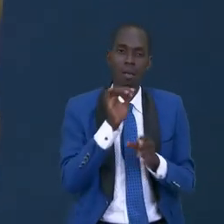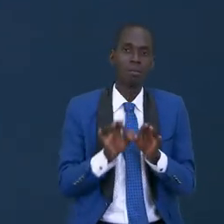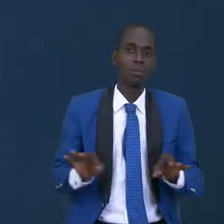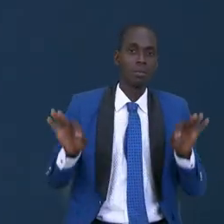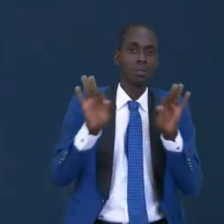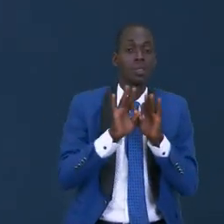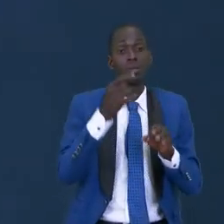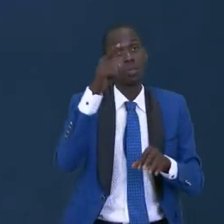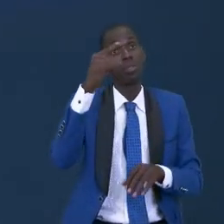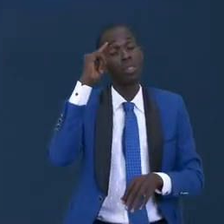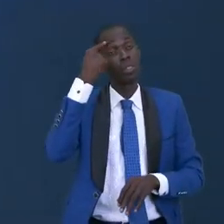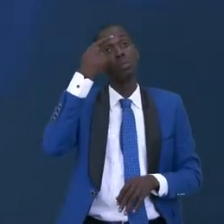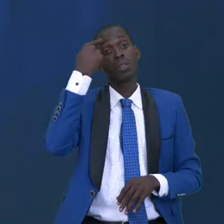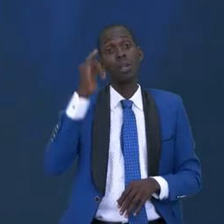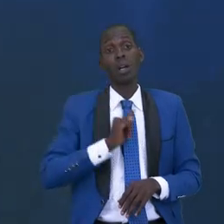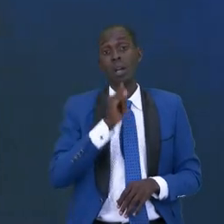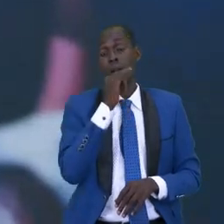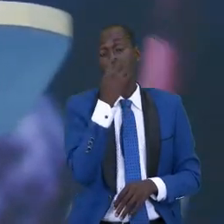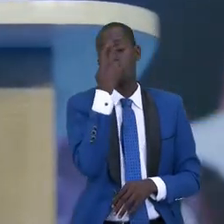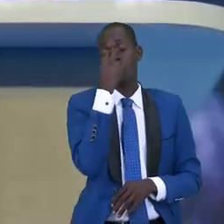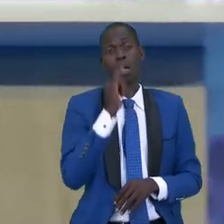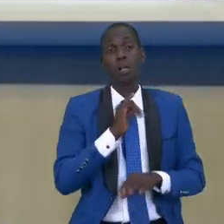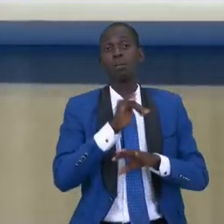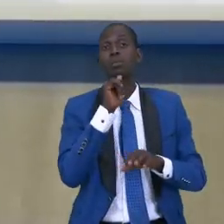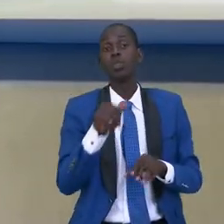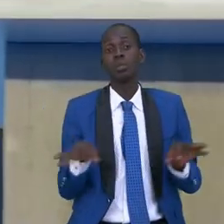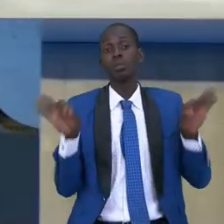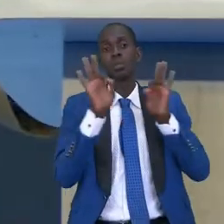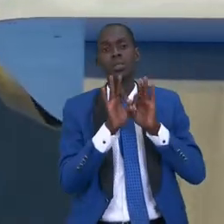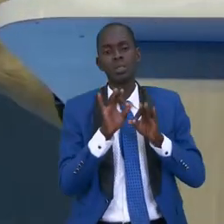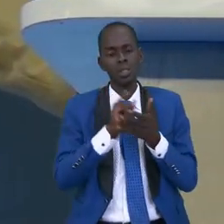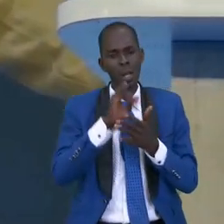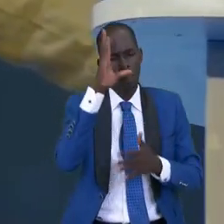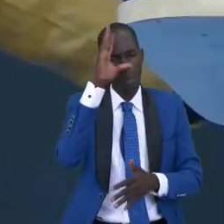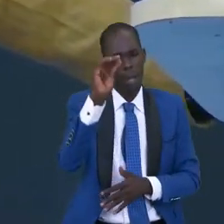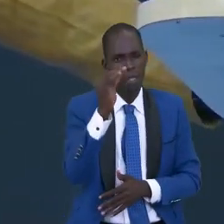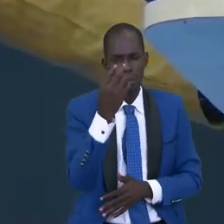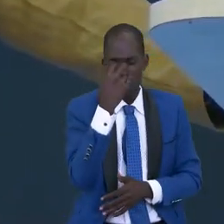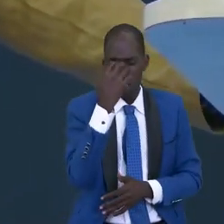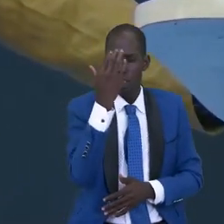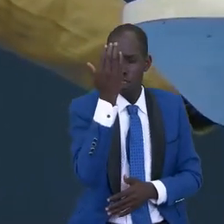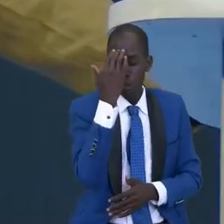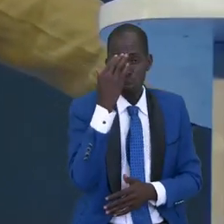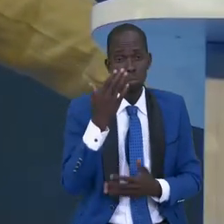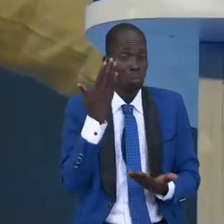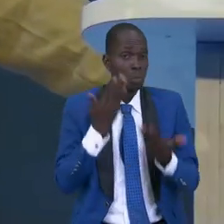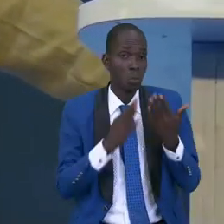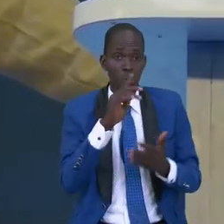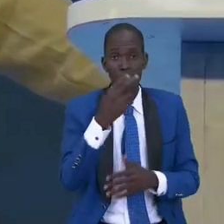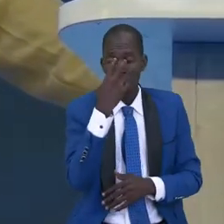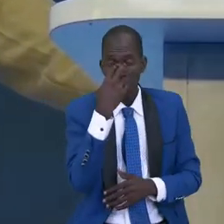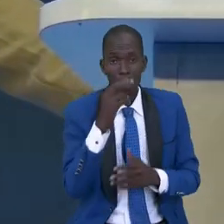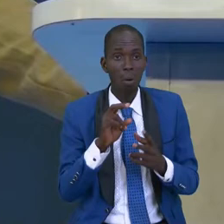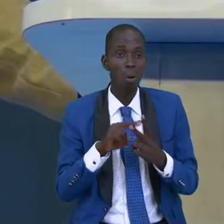a man is blind, he doesn't have marriage? He knew that whether you are blind or you are not blind, whether you